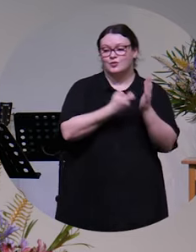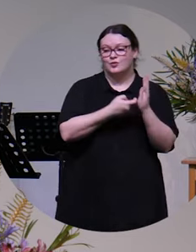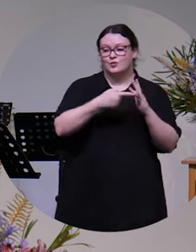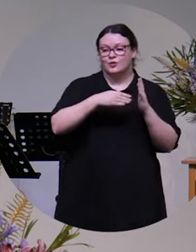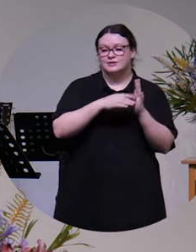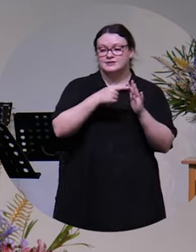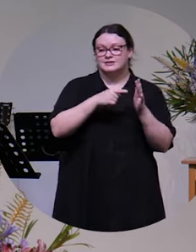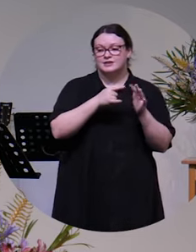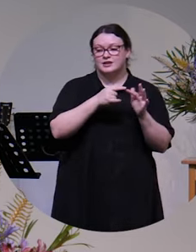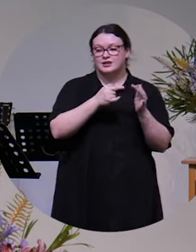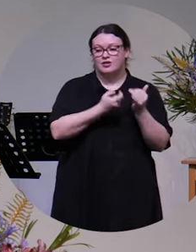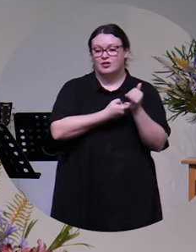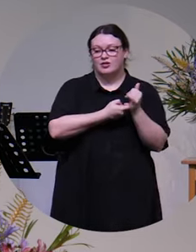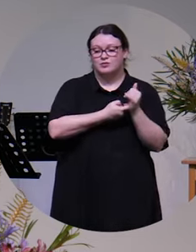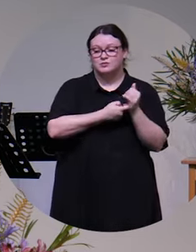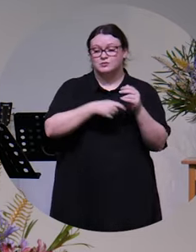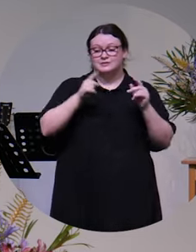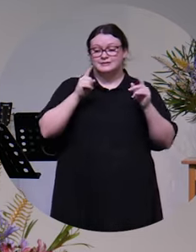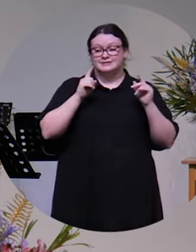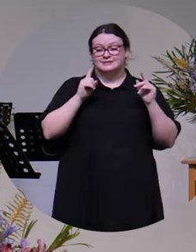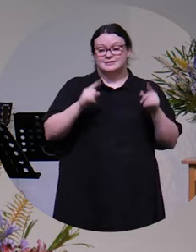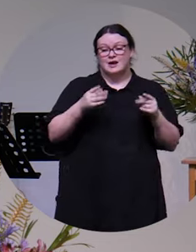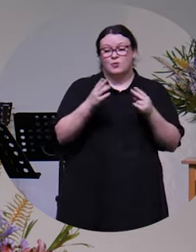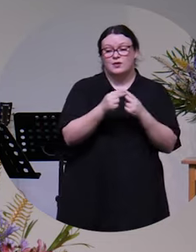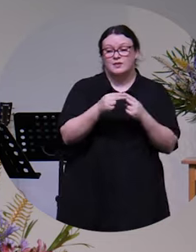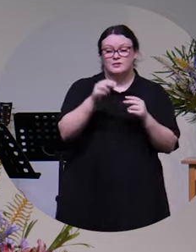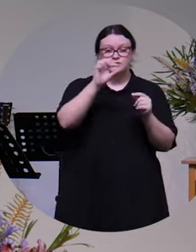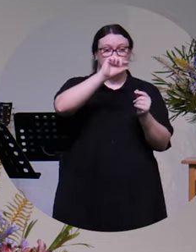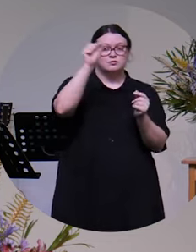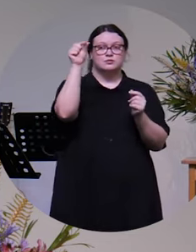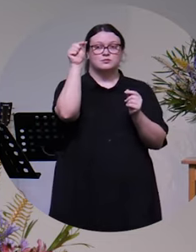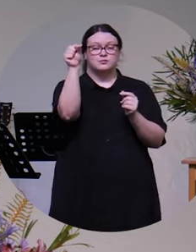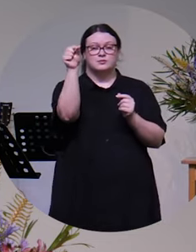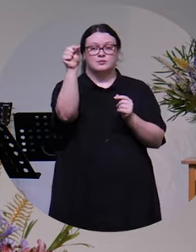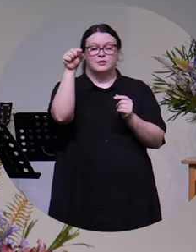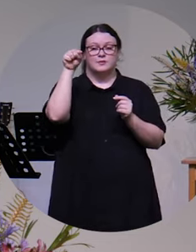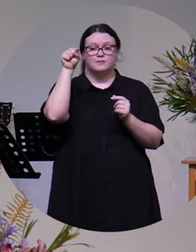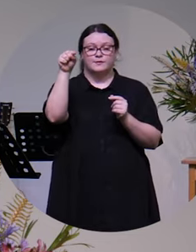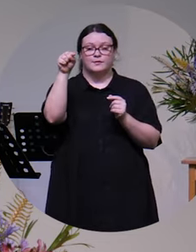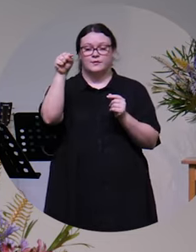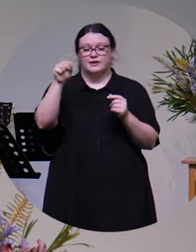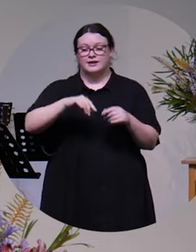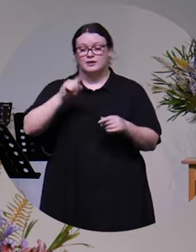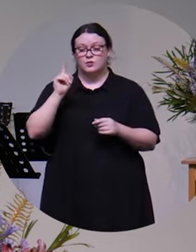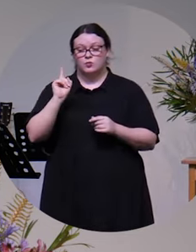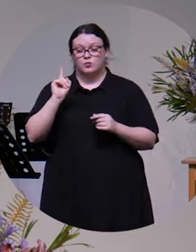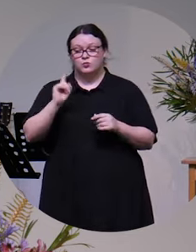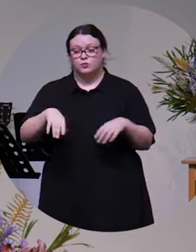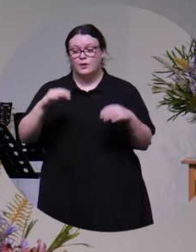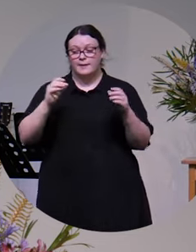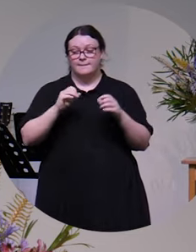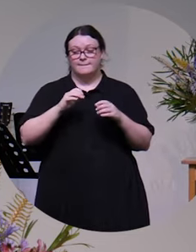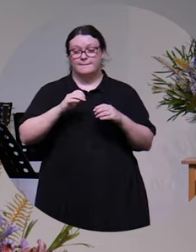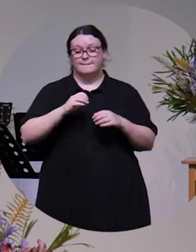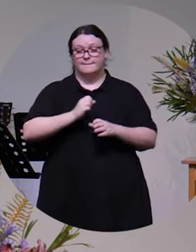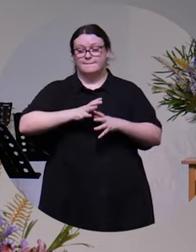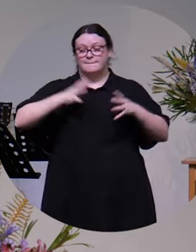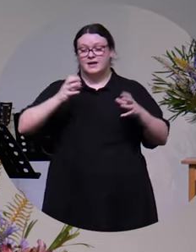Theory, and unfold from this into the curve of a crozier before opening up into a helix structure of